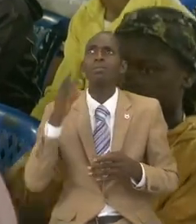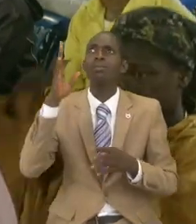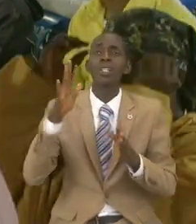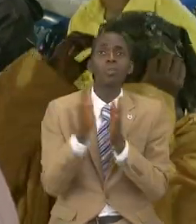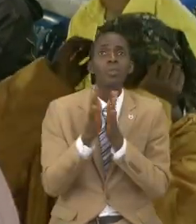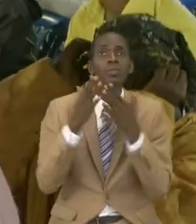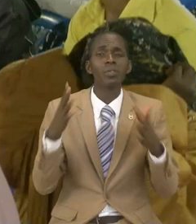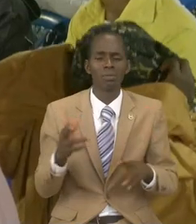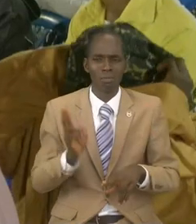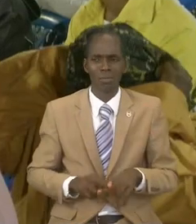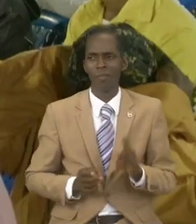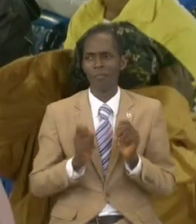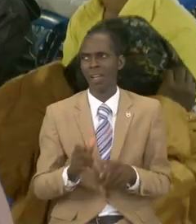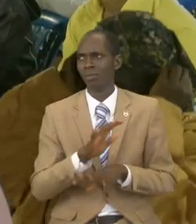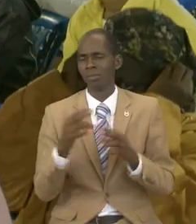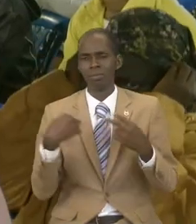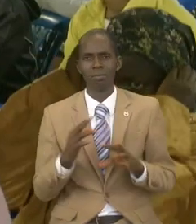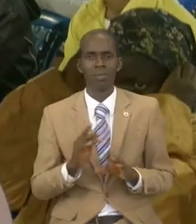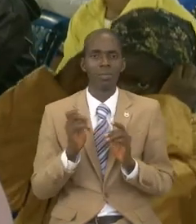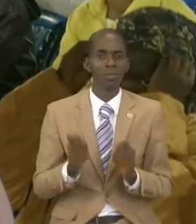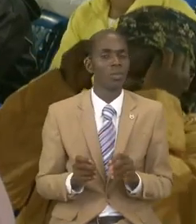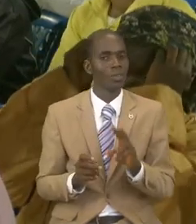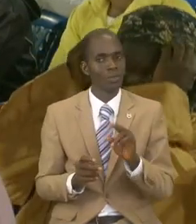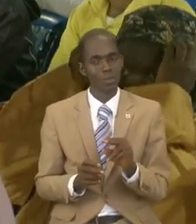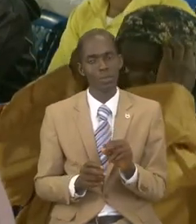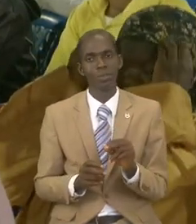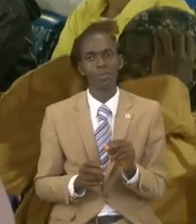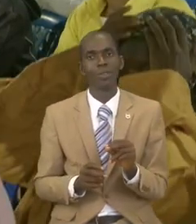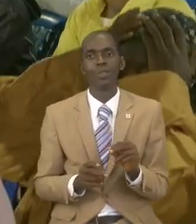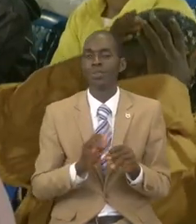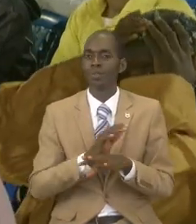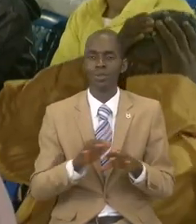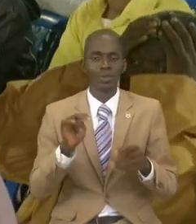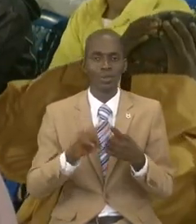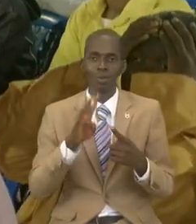A glorious day. A day you will never forget.